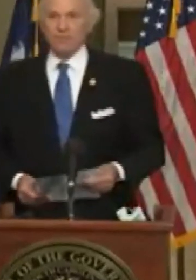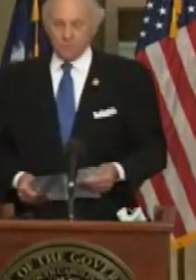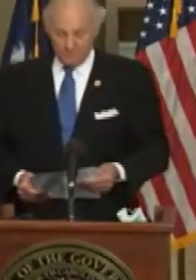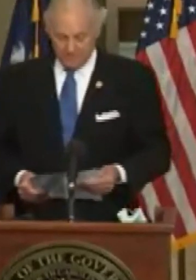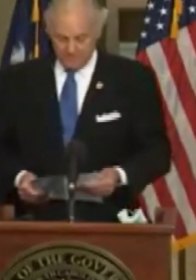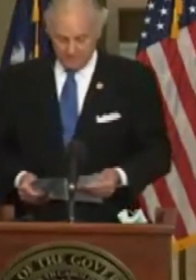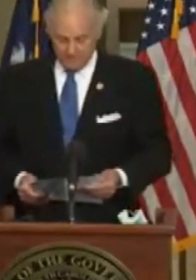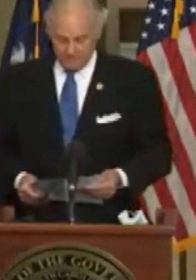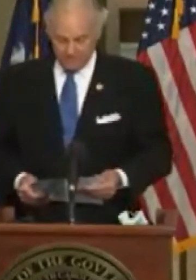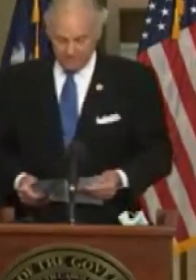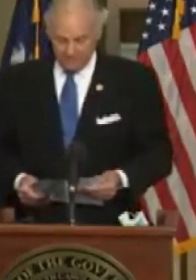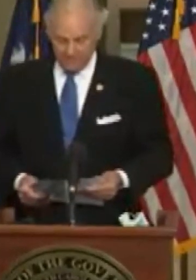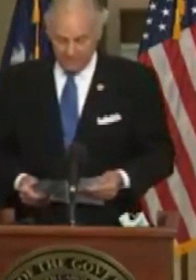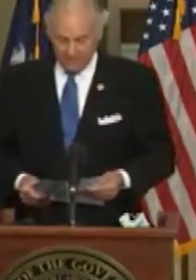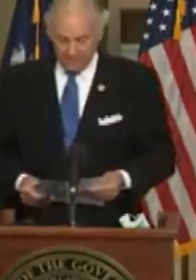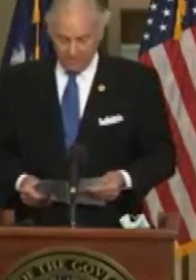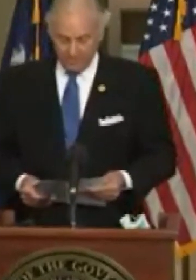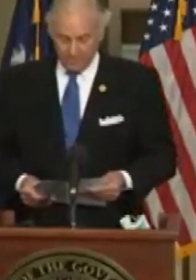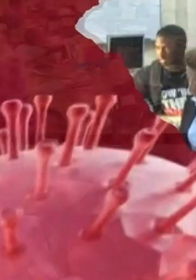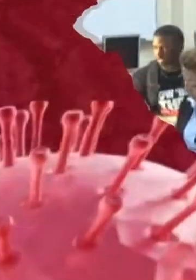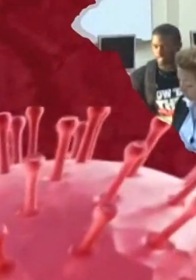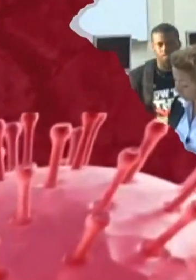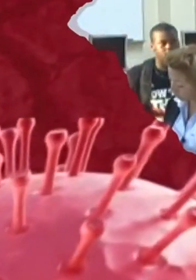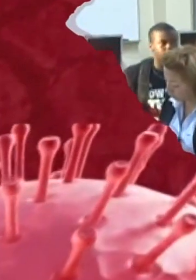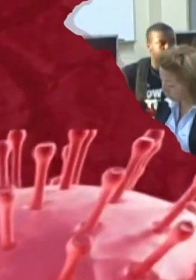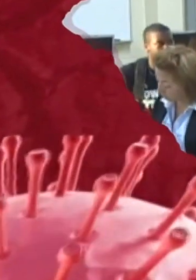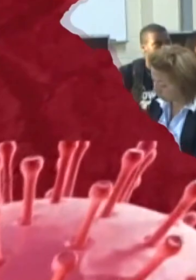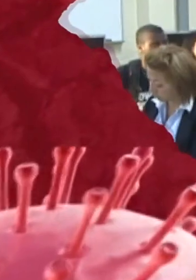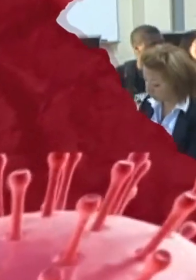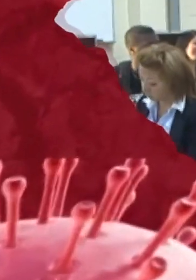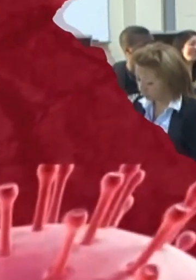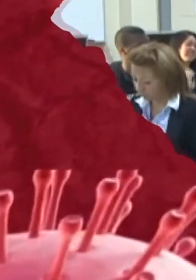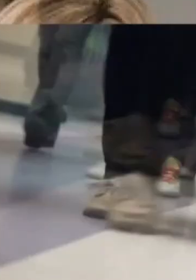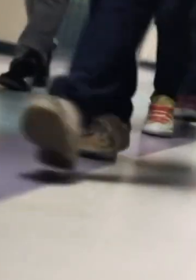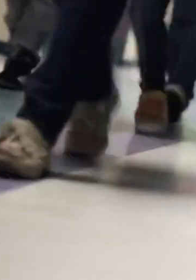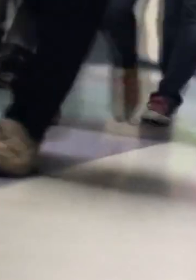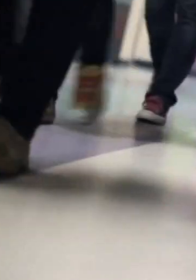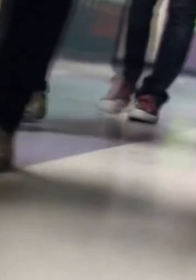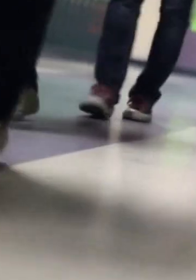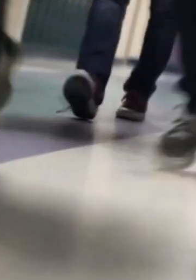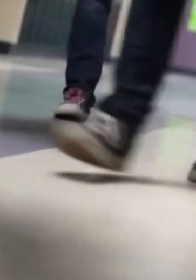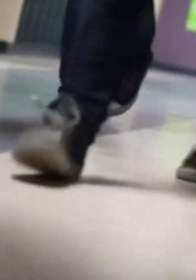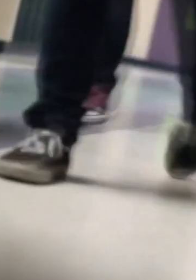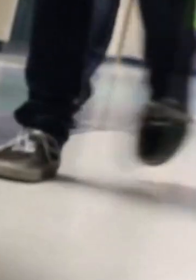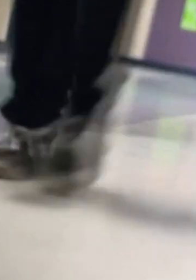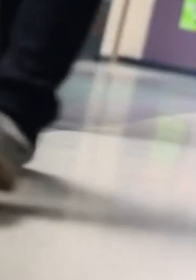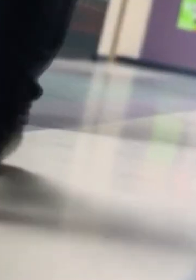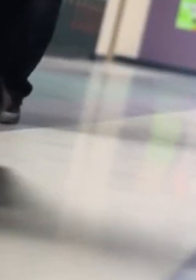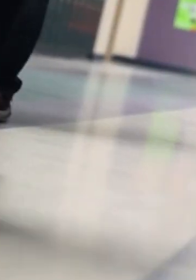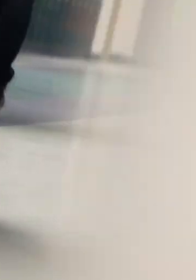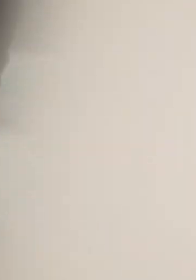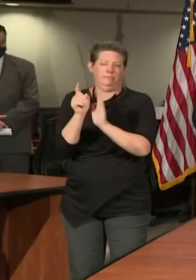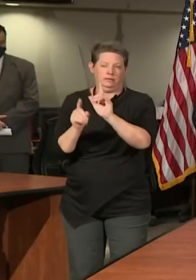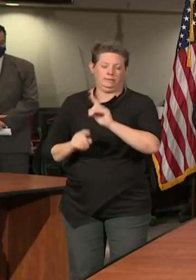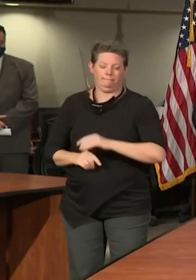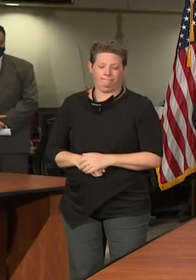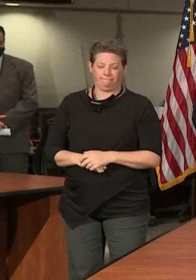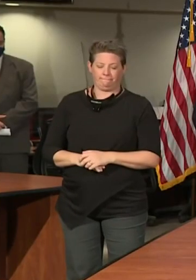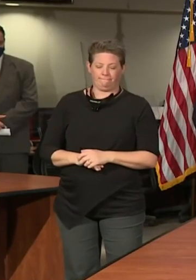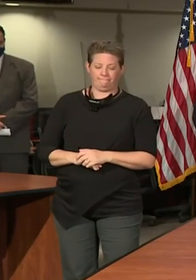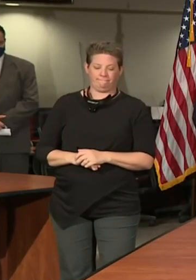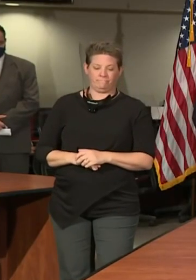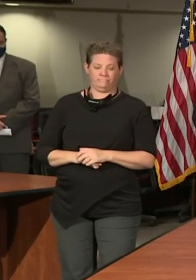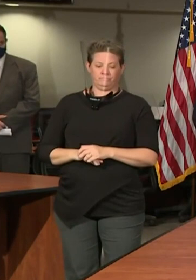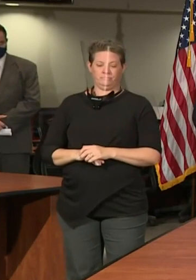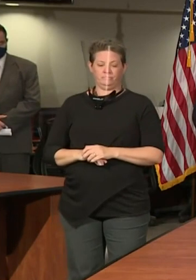testing. Governor Henry McMaster believes this will help all schools across the state eventually reopen 5 days a week. By